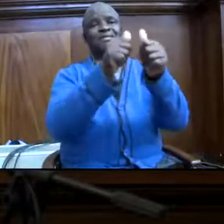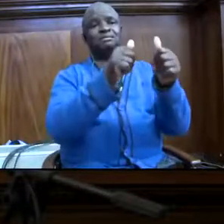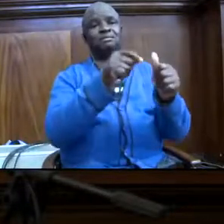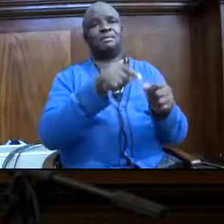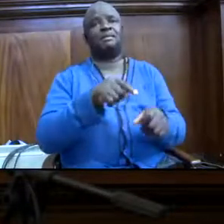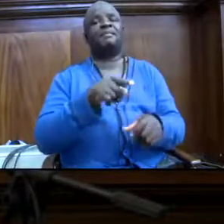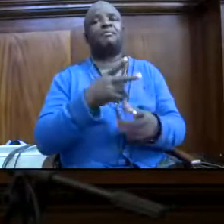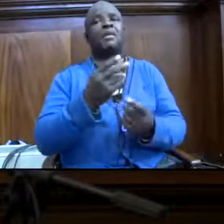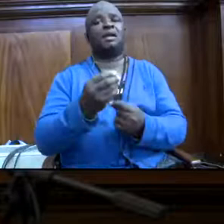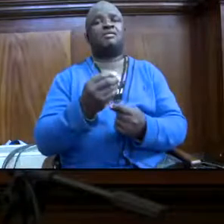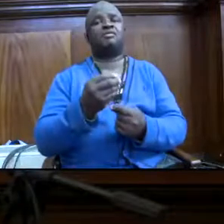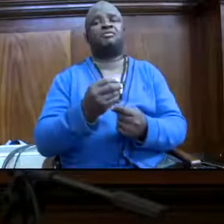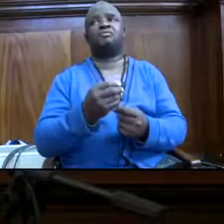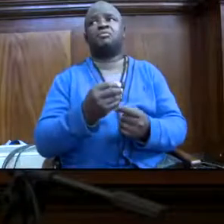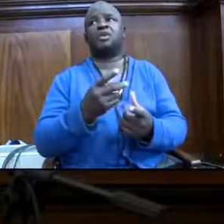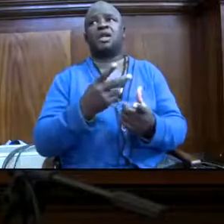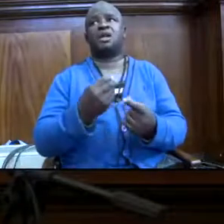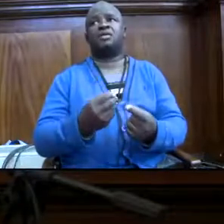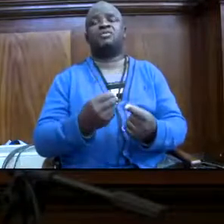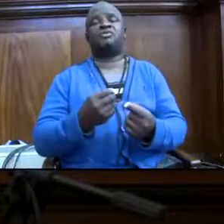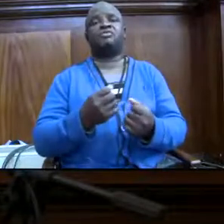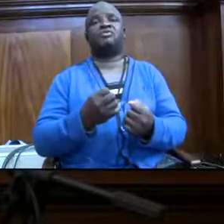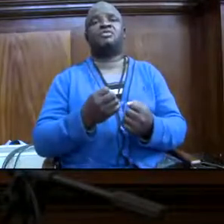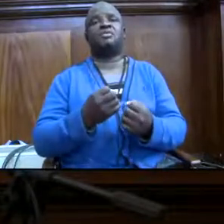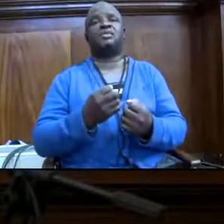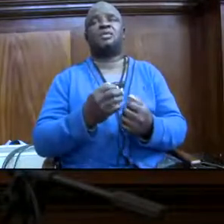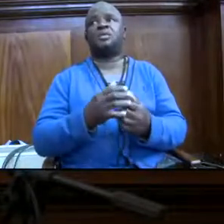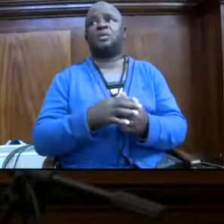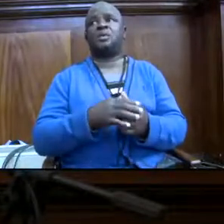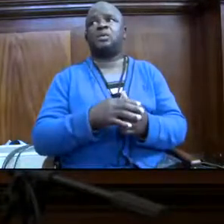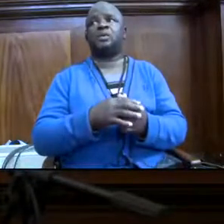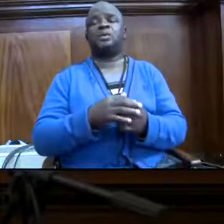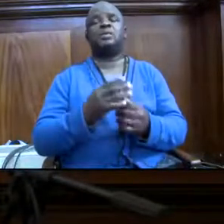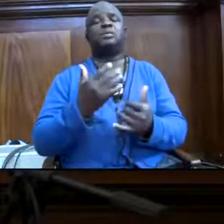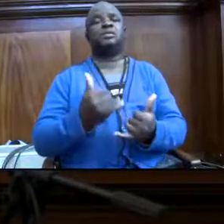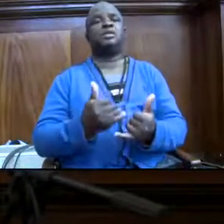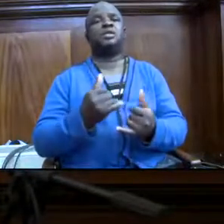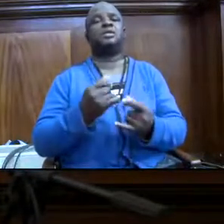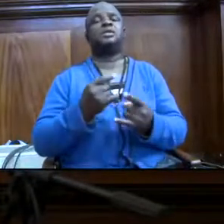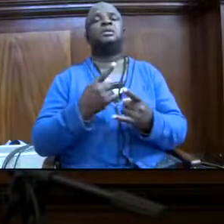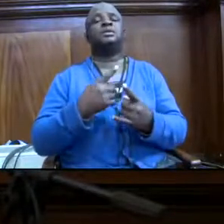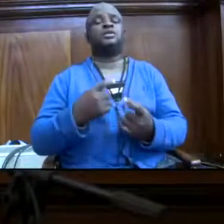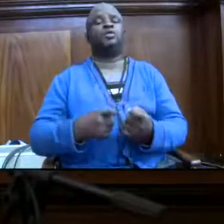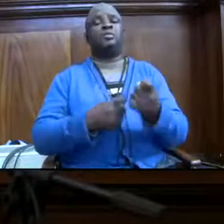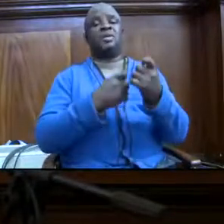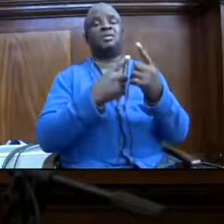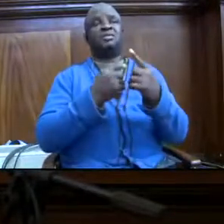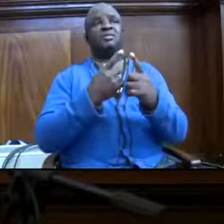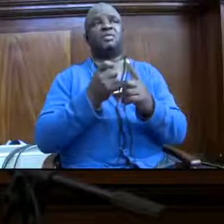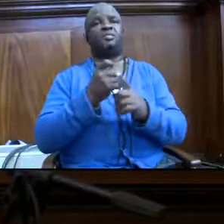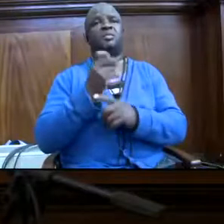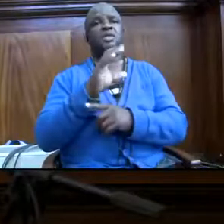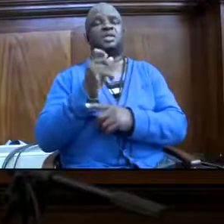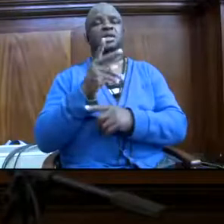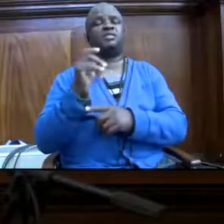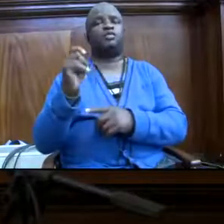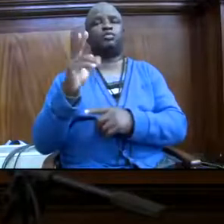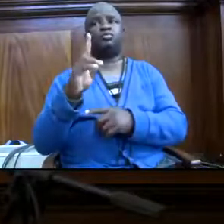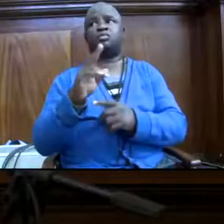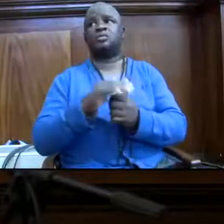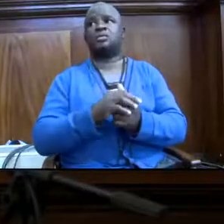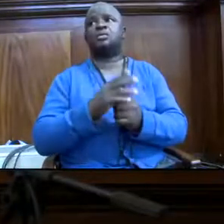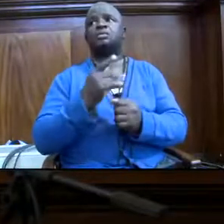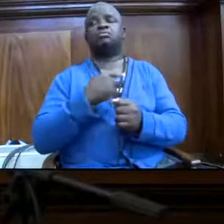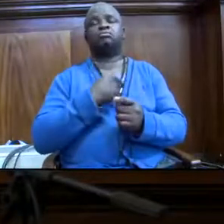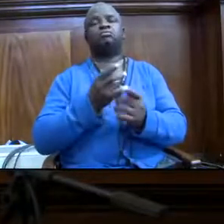to south african federation of tritium members and we therefore are calling on the